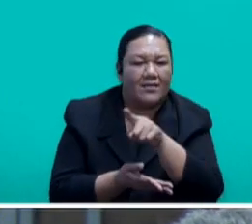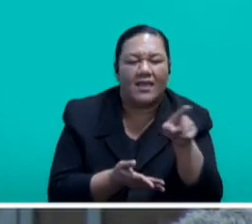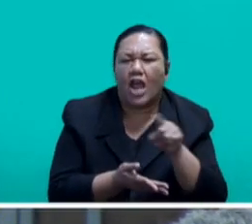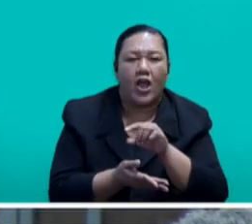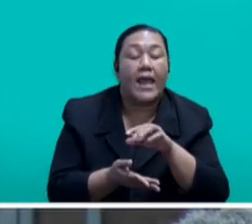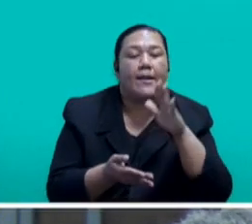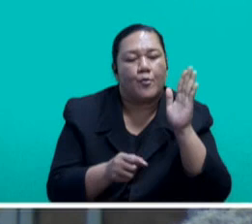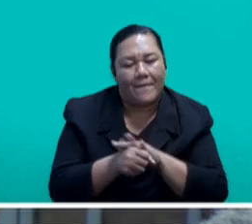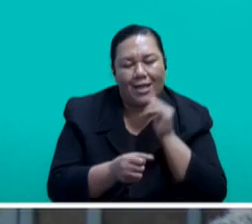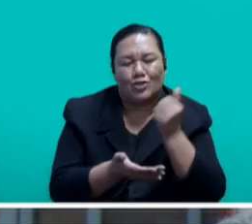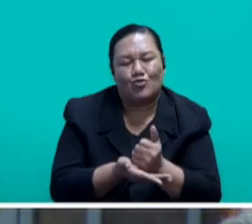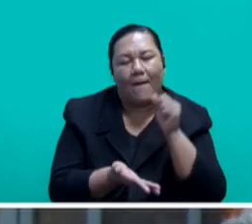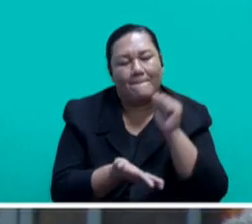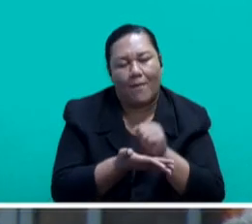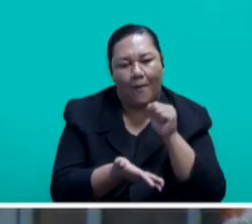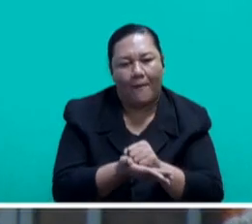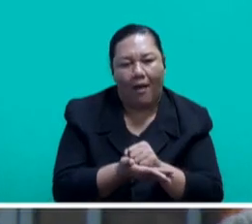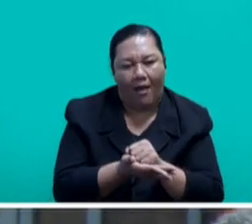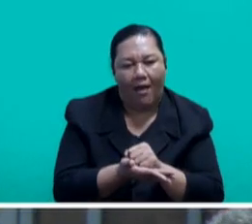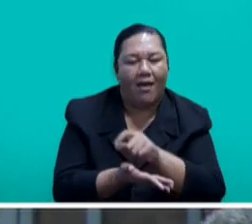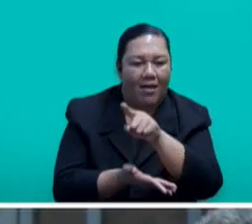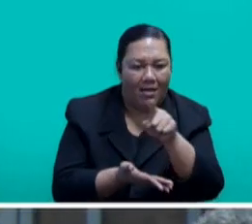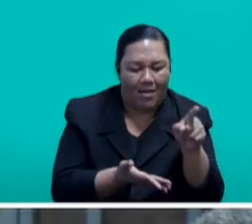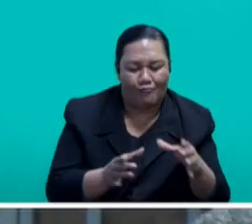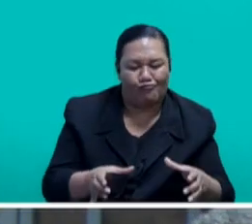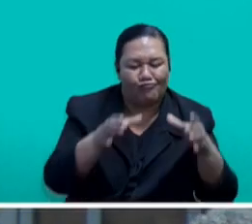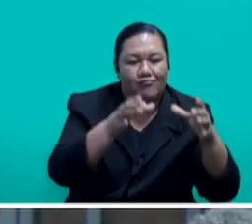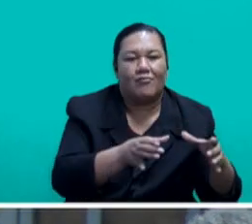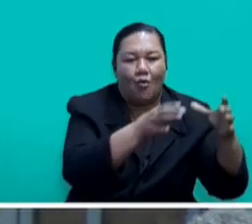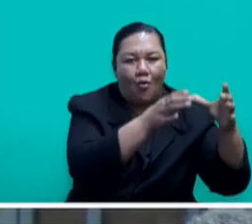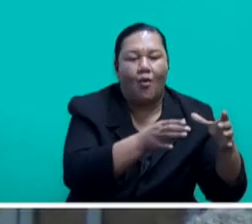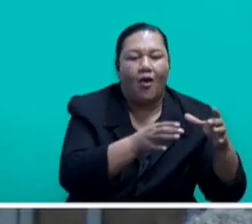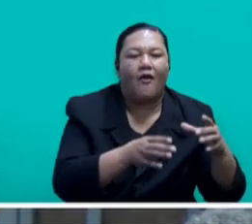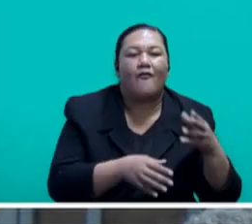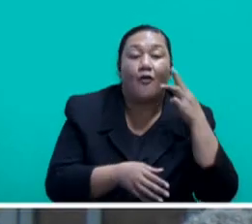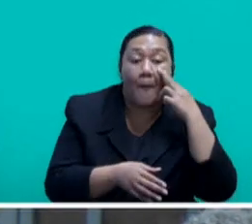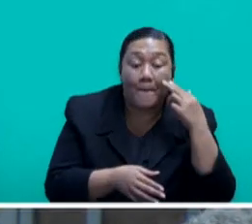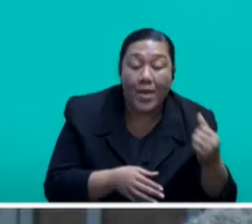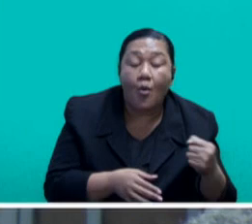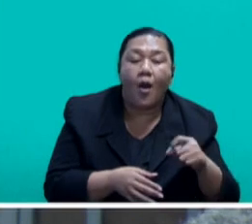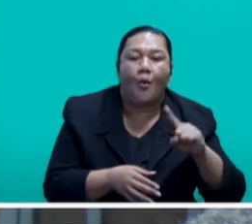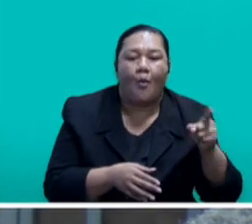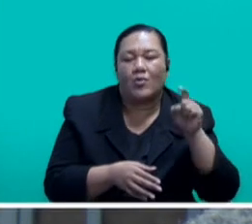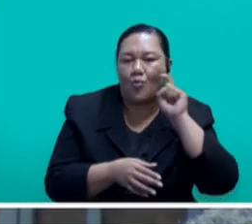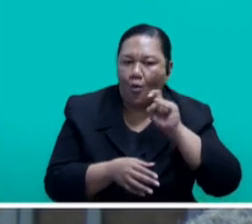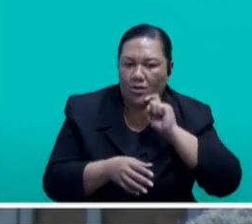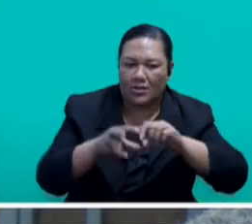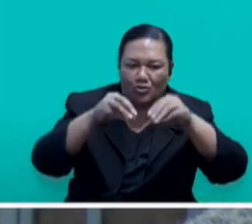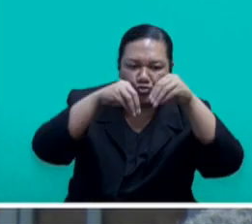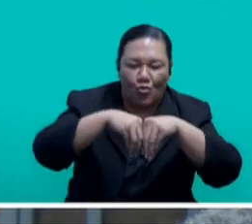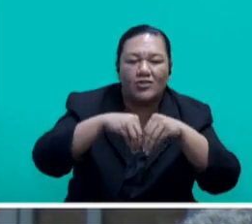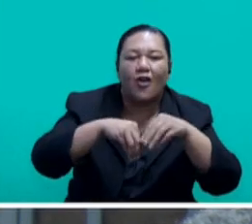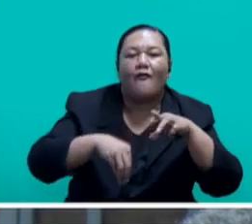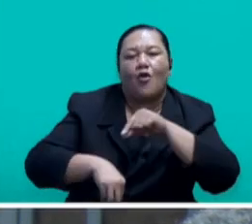sanitation facilities and procurement of purification water systems to treat high-risk water sources for quality